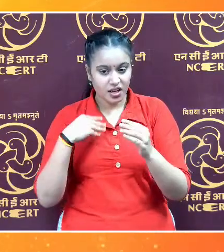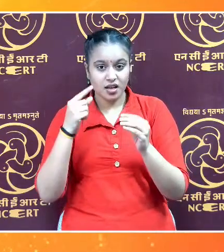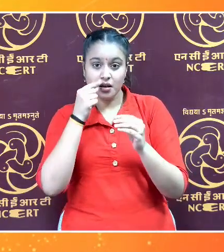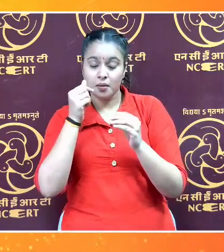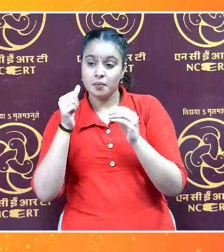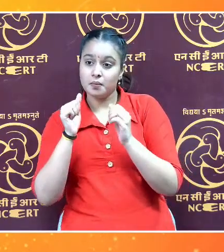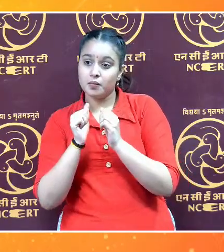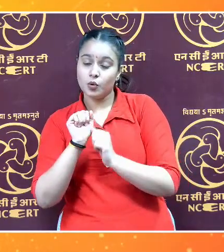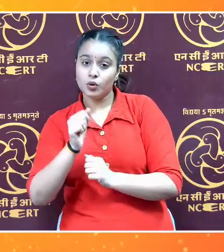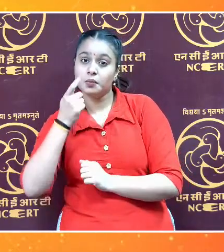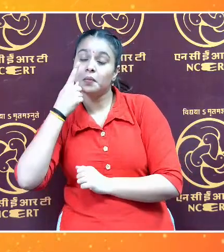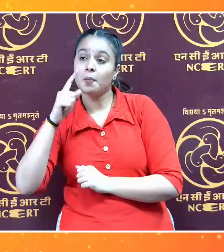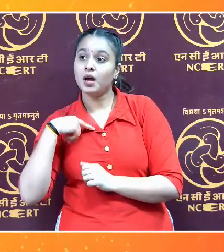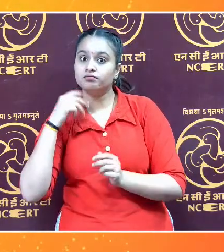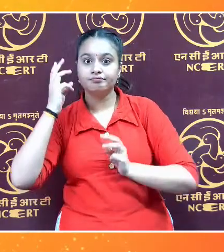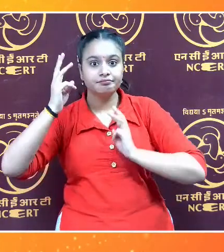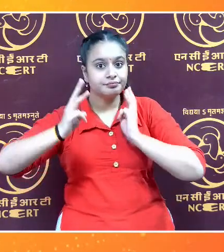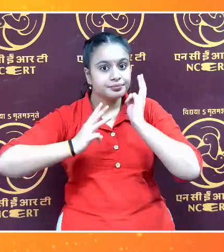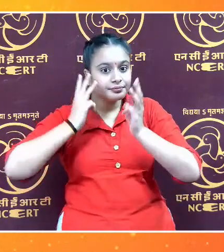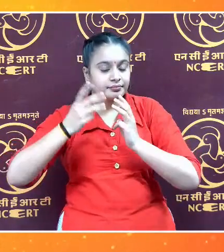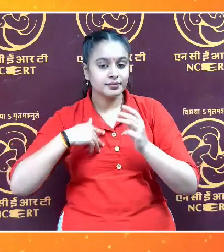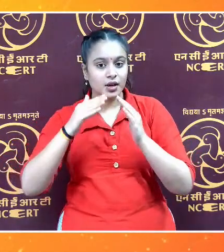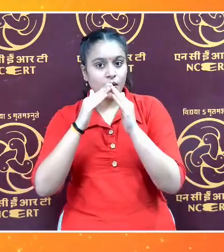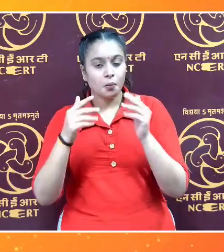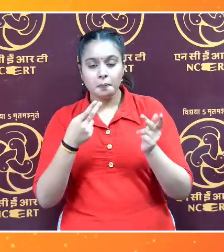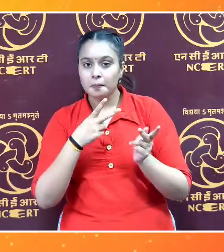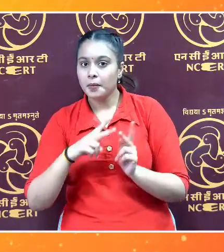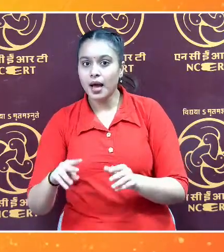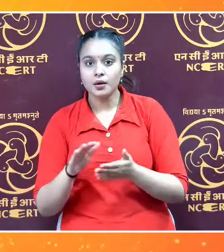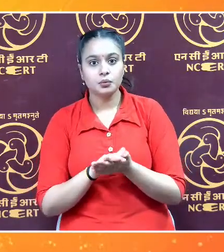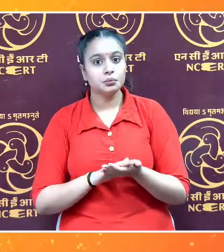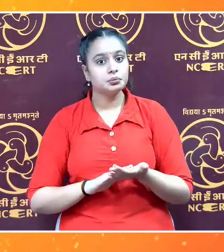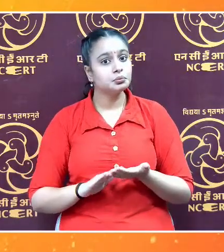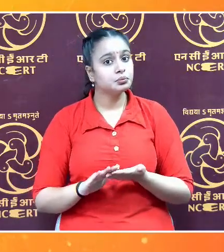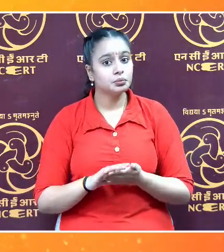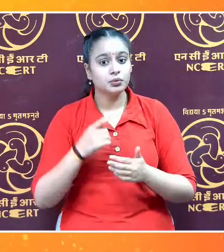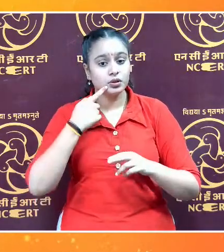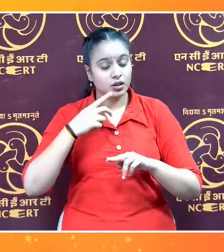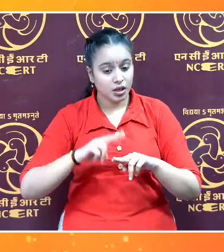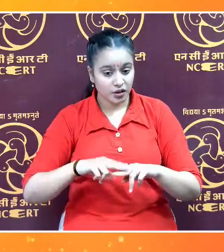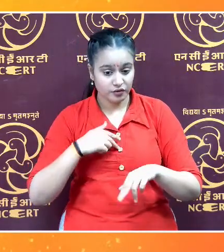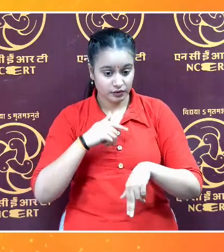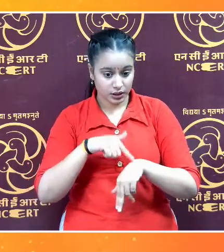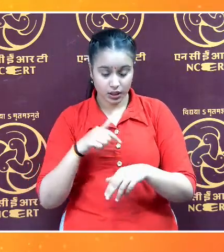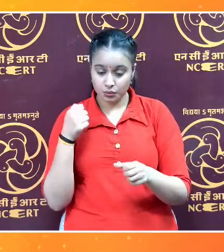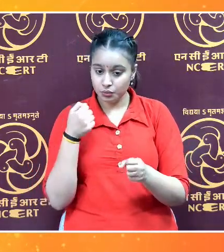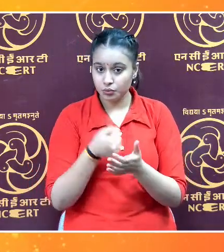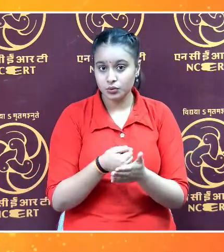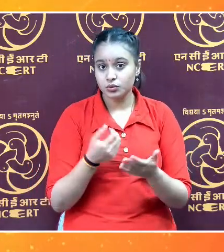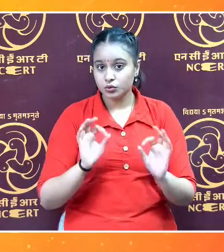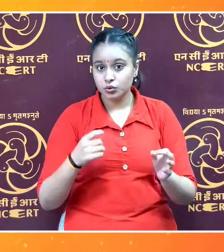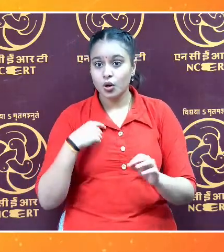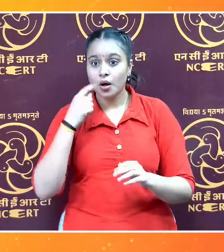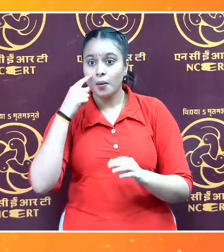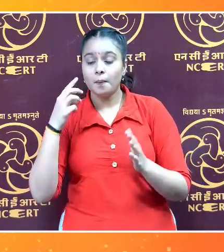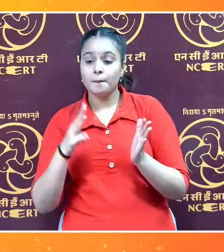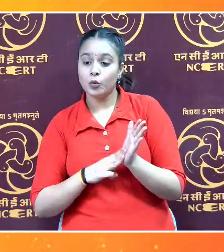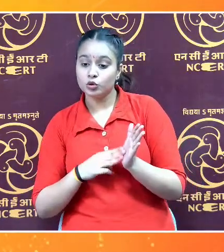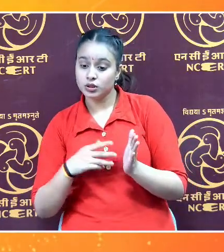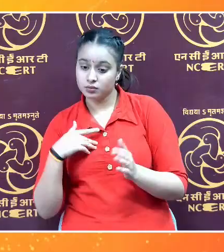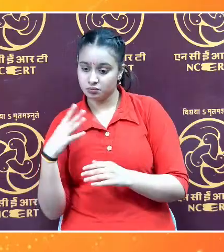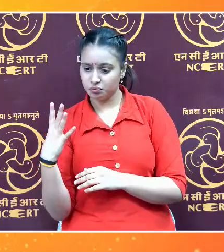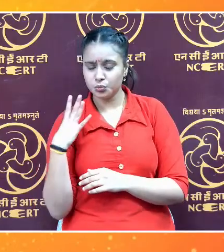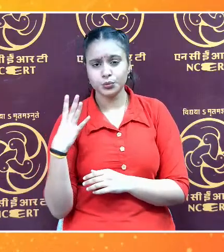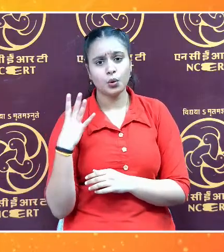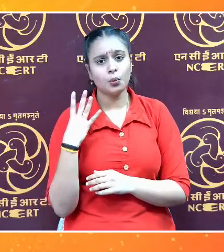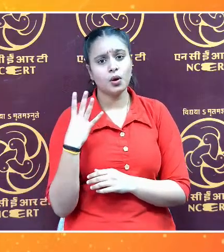was worried because he has not come home when he did not come home in time. And Moti was waiting at the gate too. He was